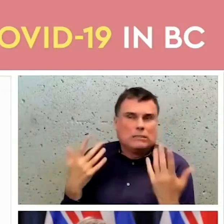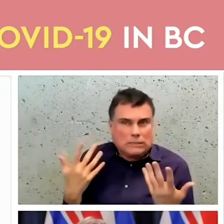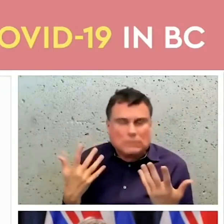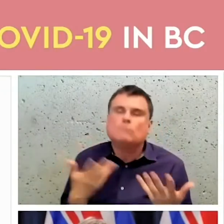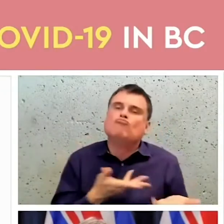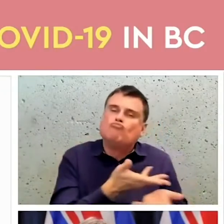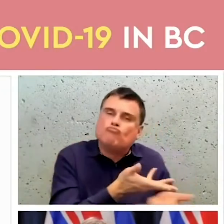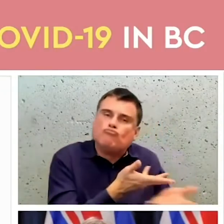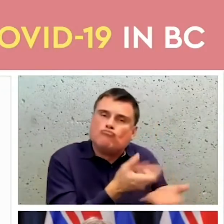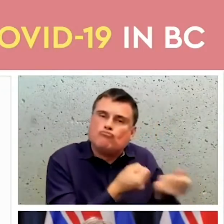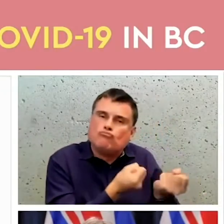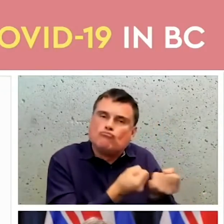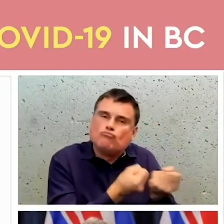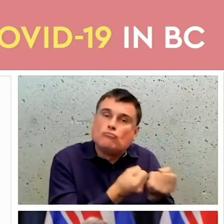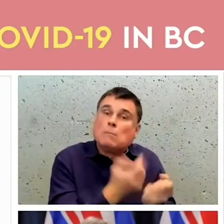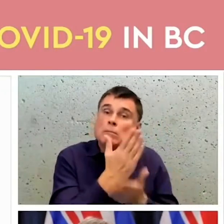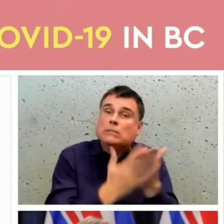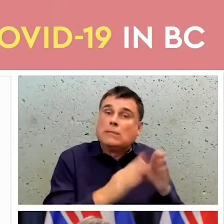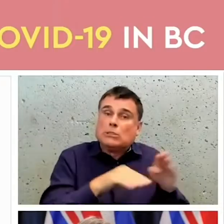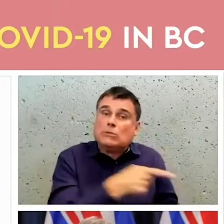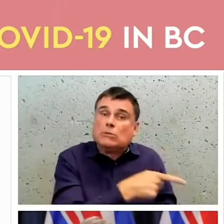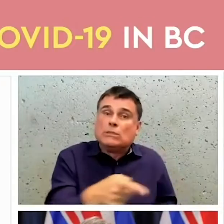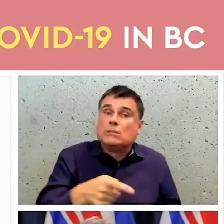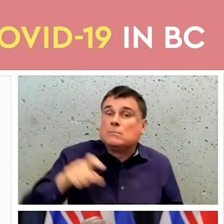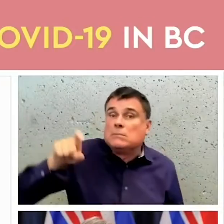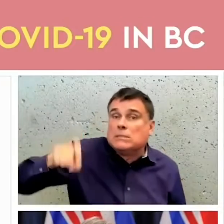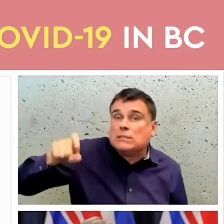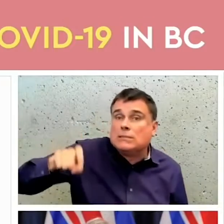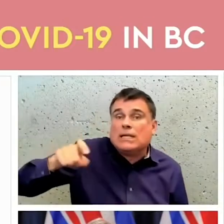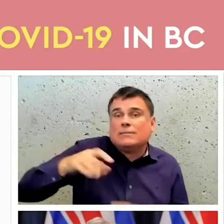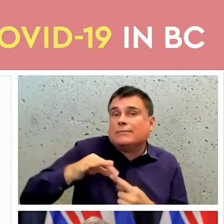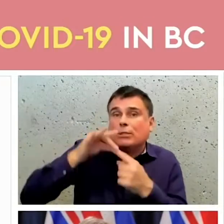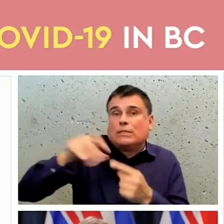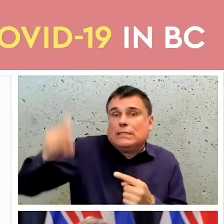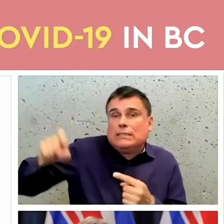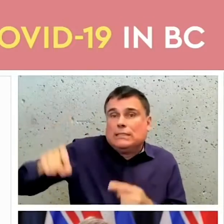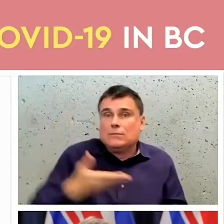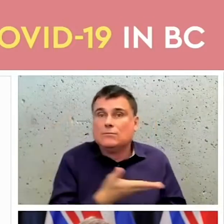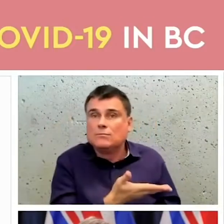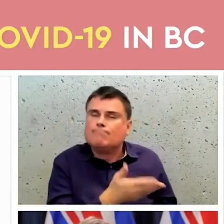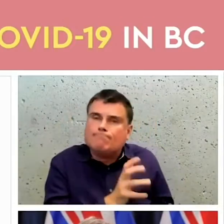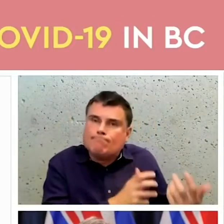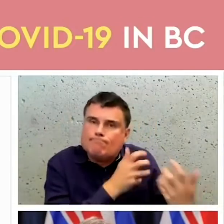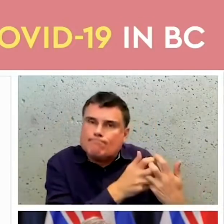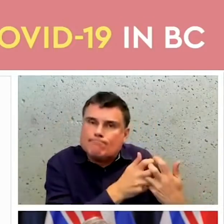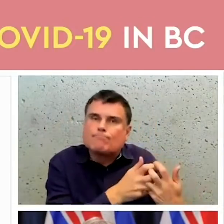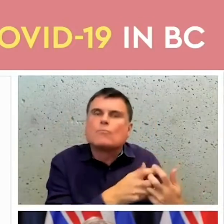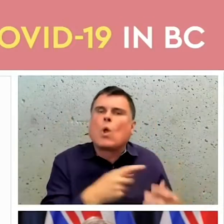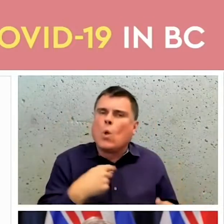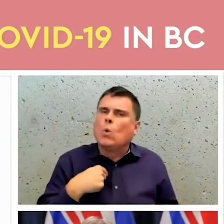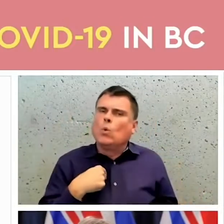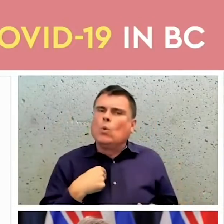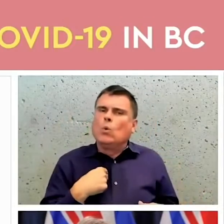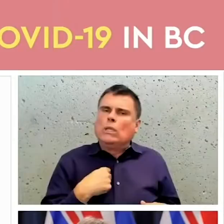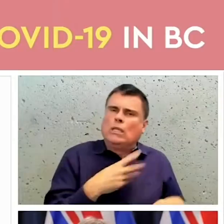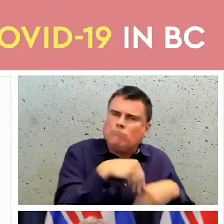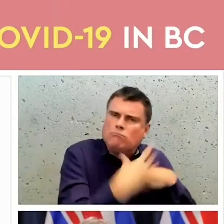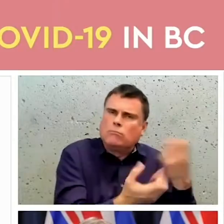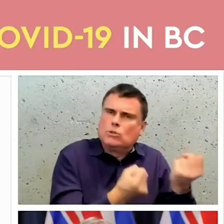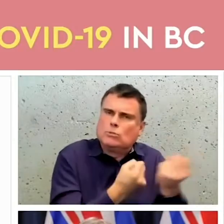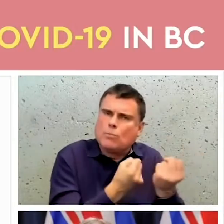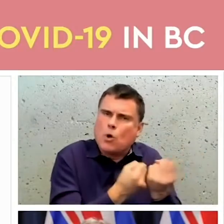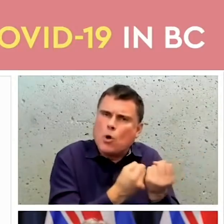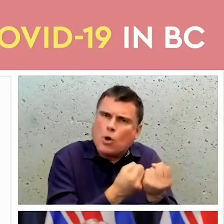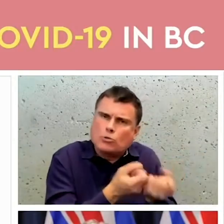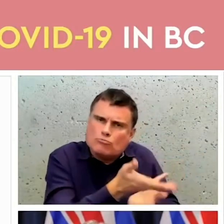that capacity in our clinics and that we're working with our stakeholders in the community who can provide us lots of input and